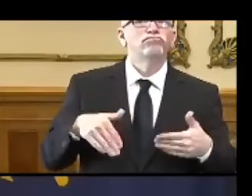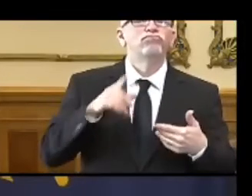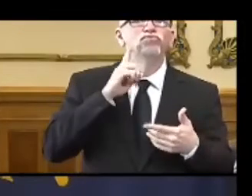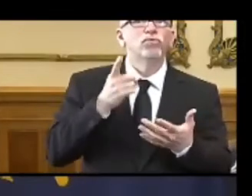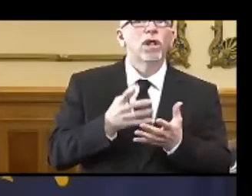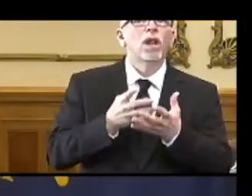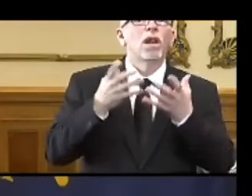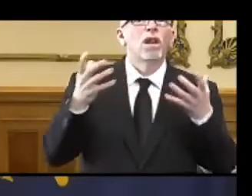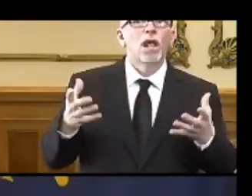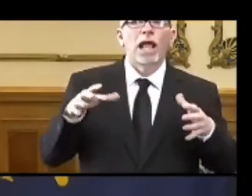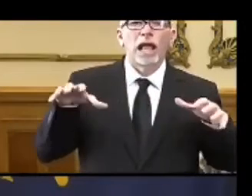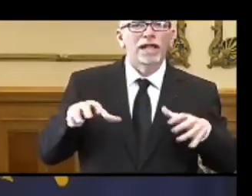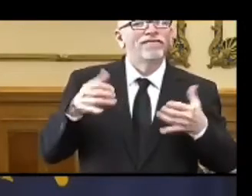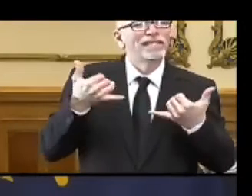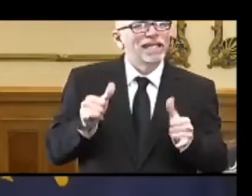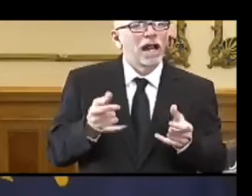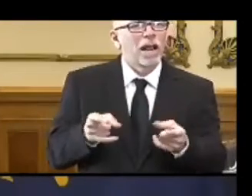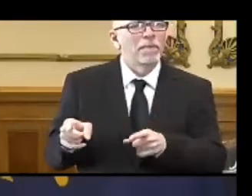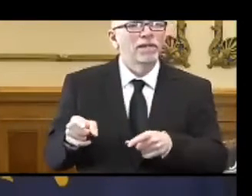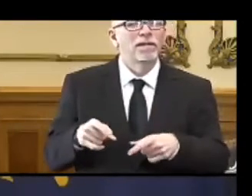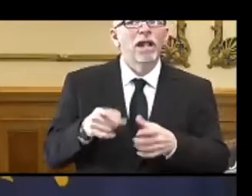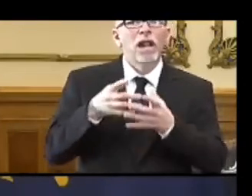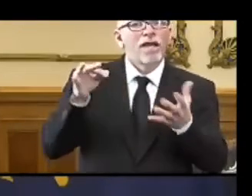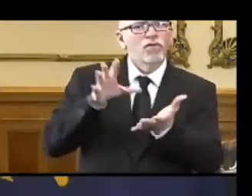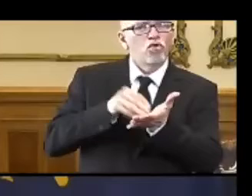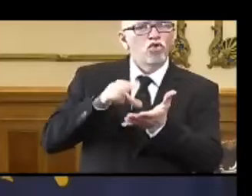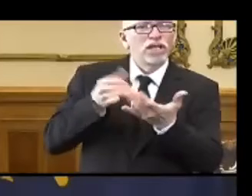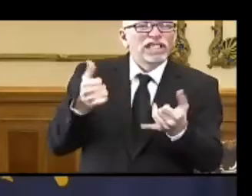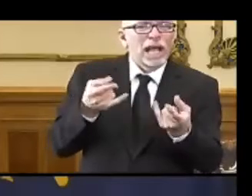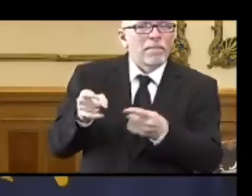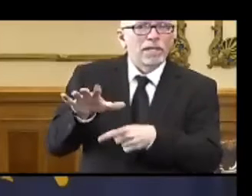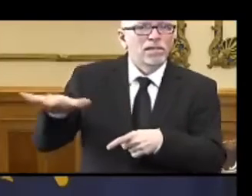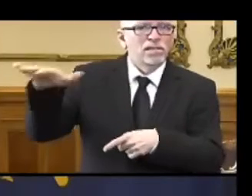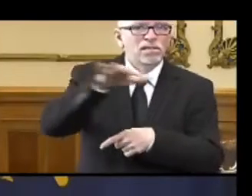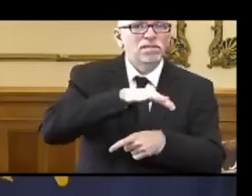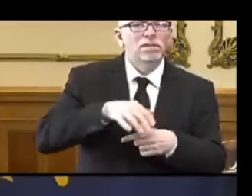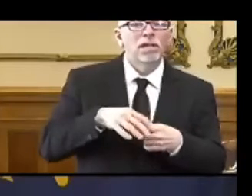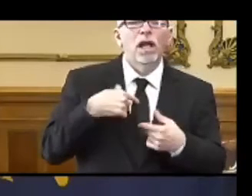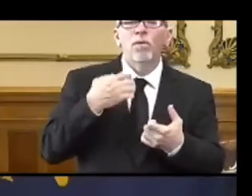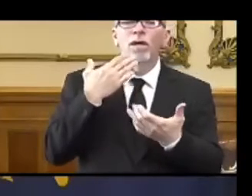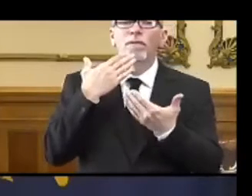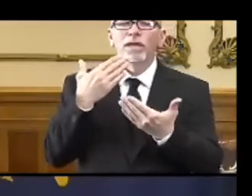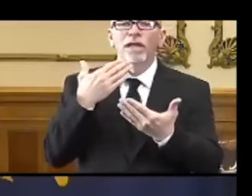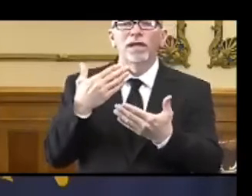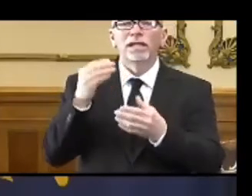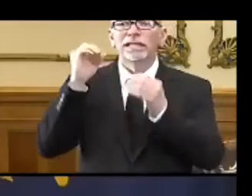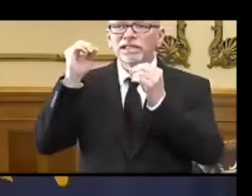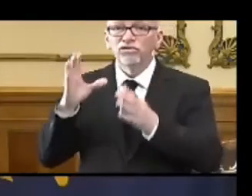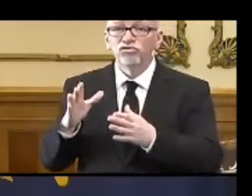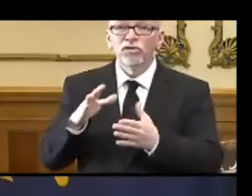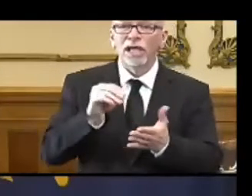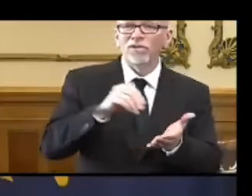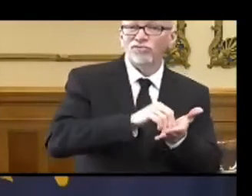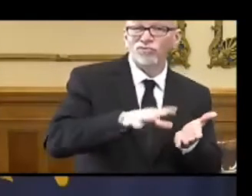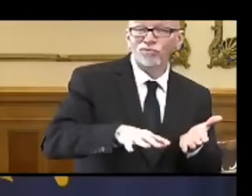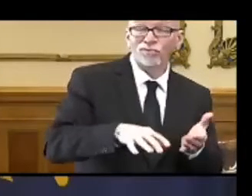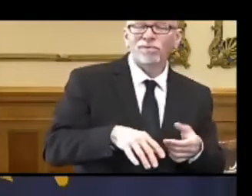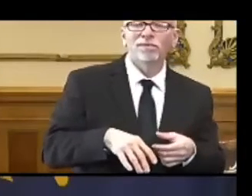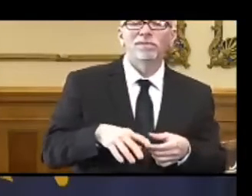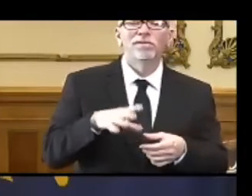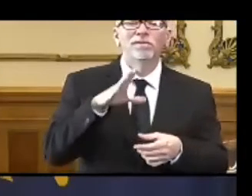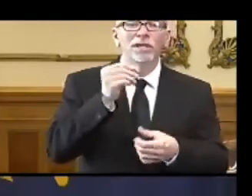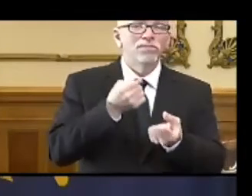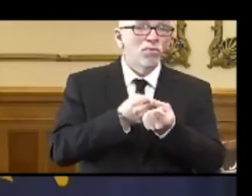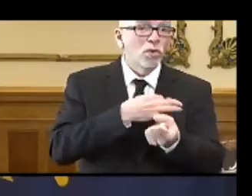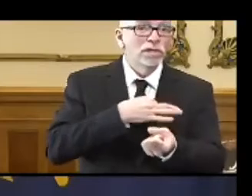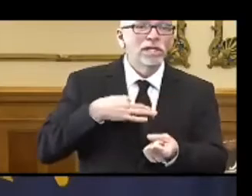much activity still going on, so much learning going on. And I just wanted to thank both the teachers and the students, and for the support staff,